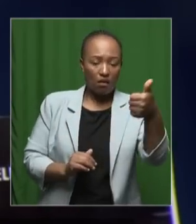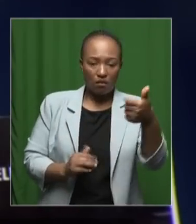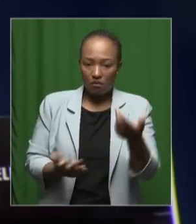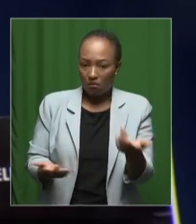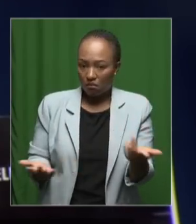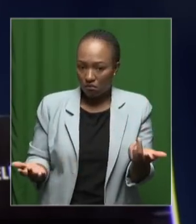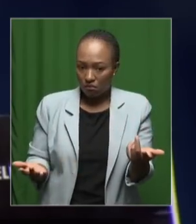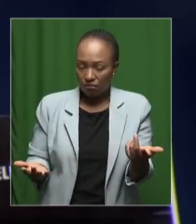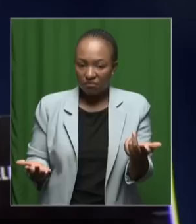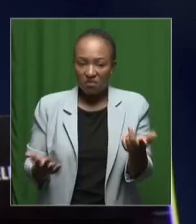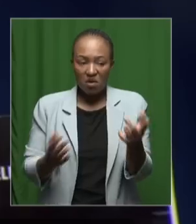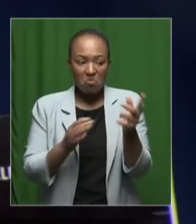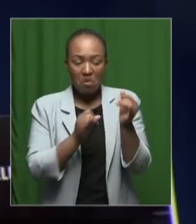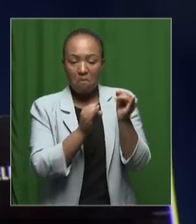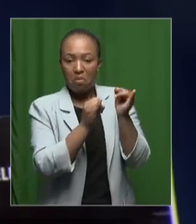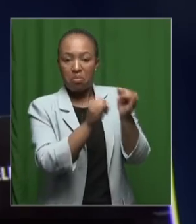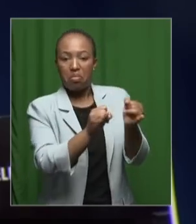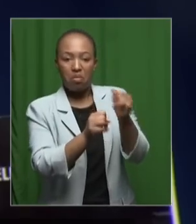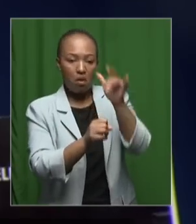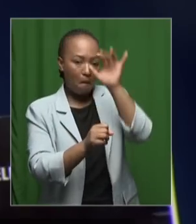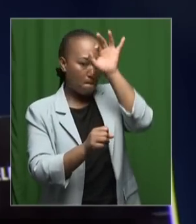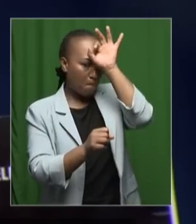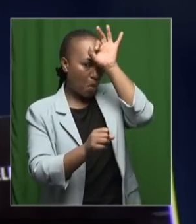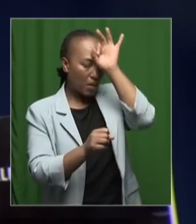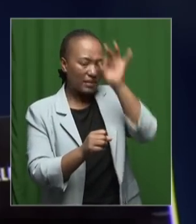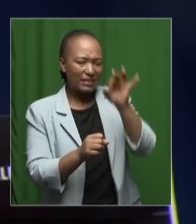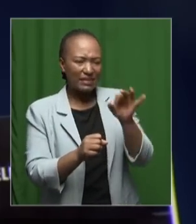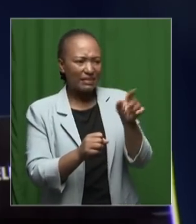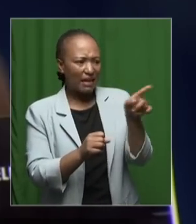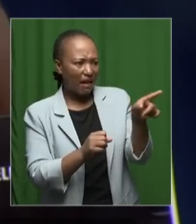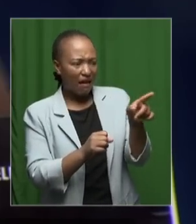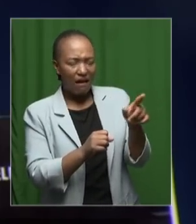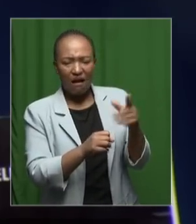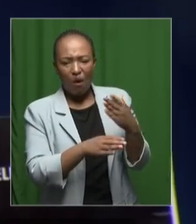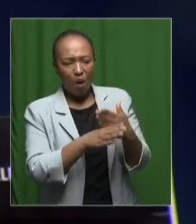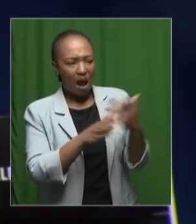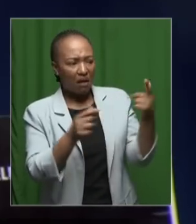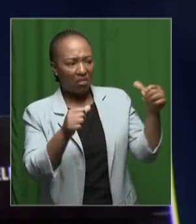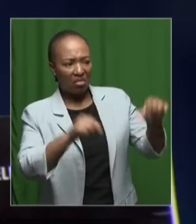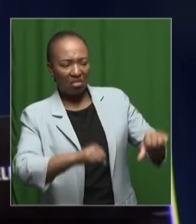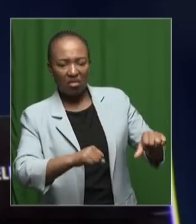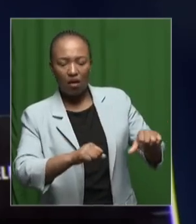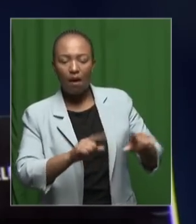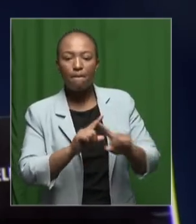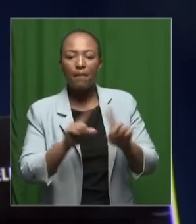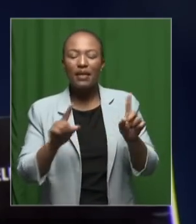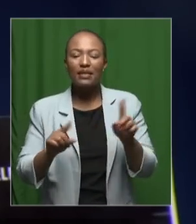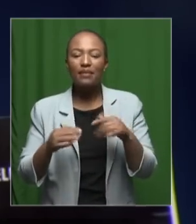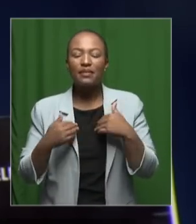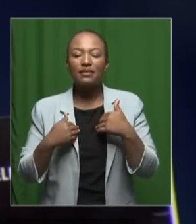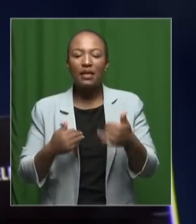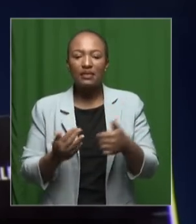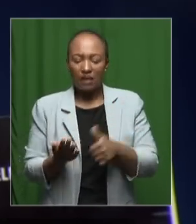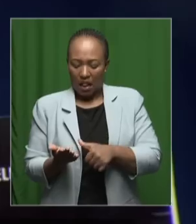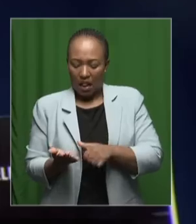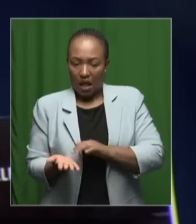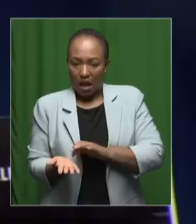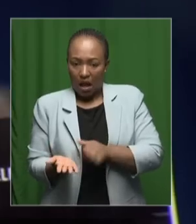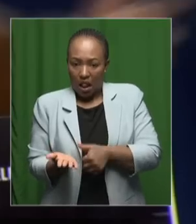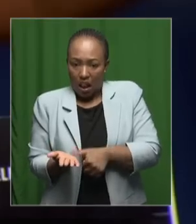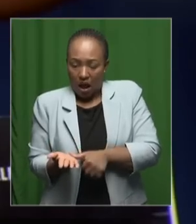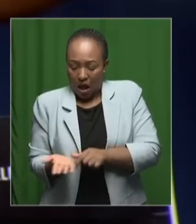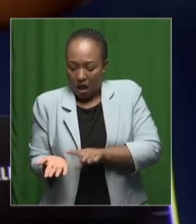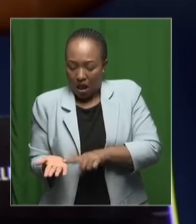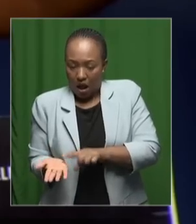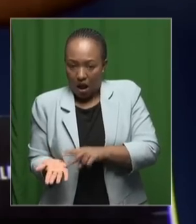We blame the cops because we said, oh, we have hopeless cops. But the cops need to start with fingerprints. These people are